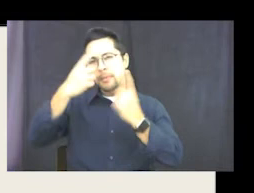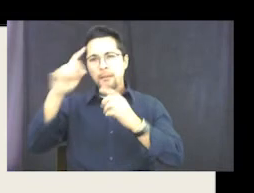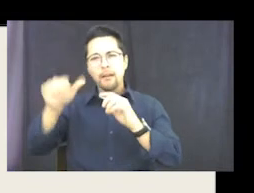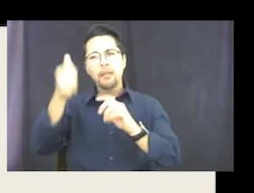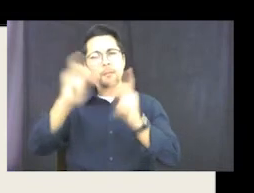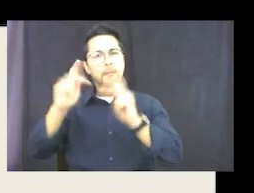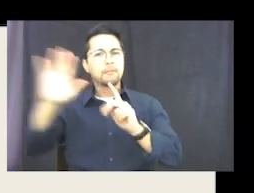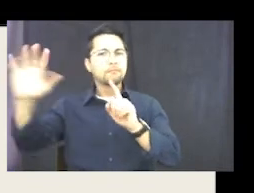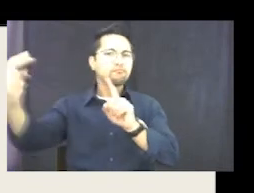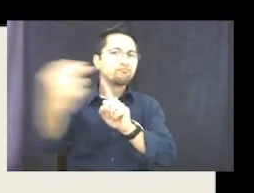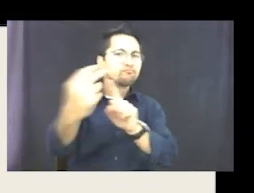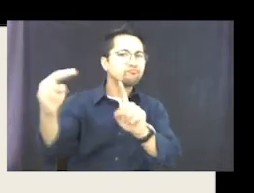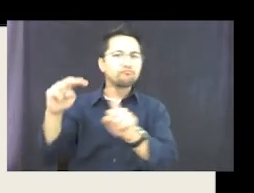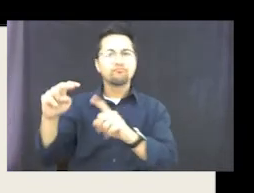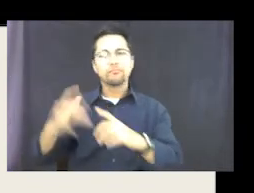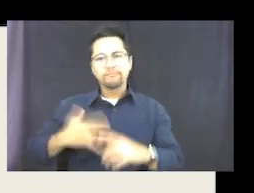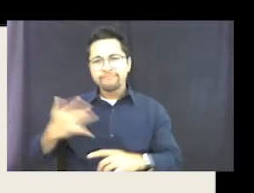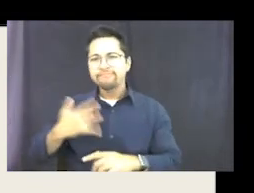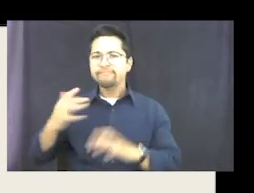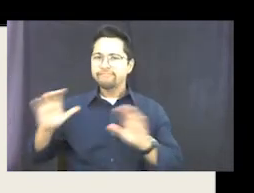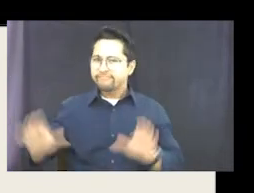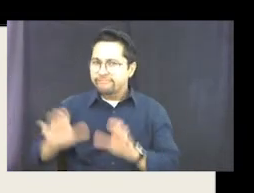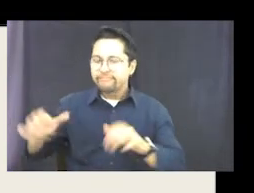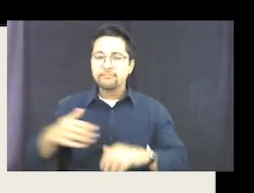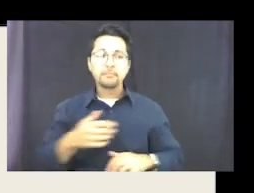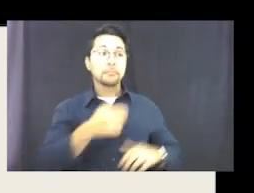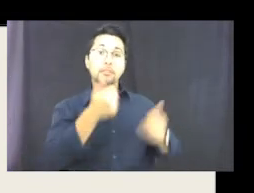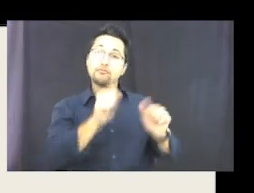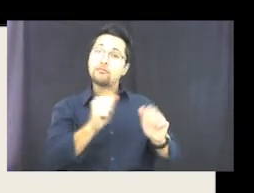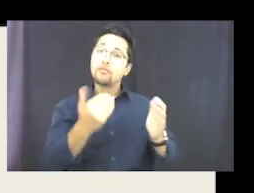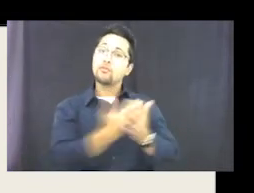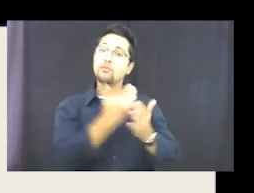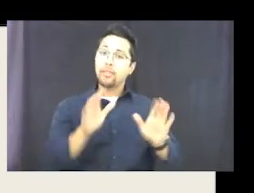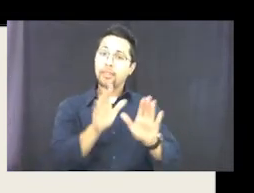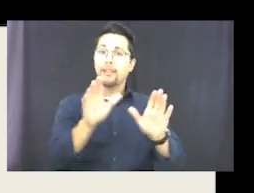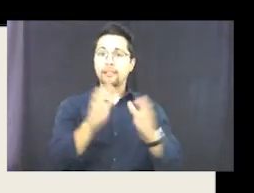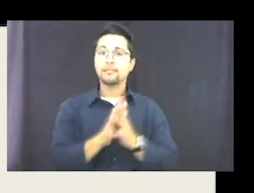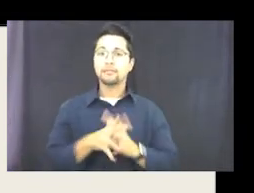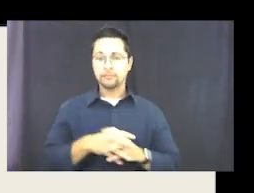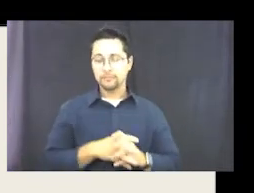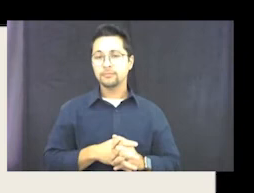feelings, and actions, and trying new things and taking risks.